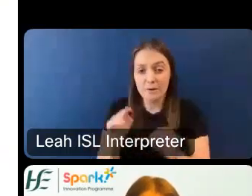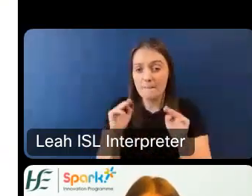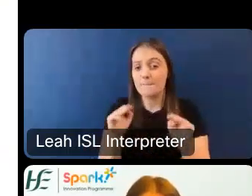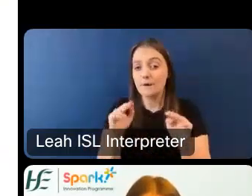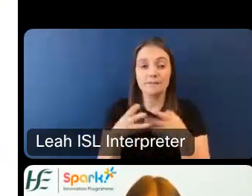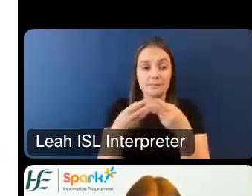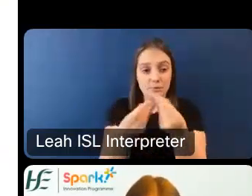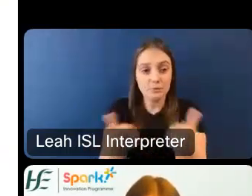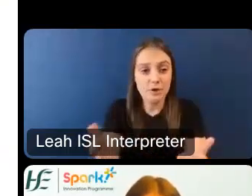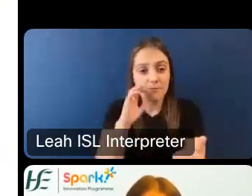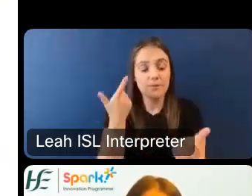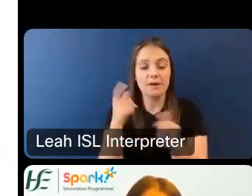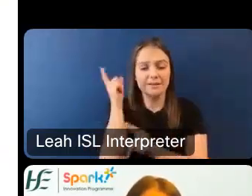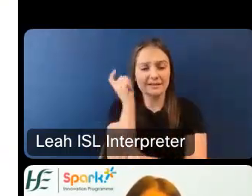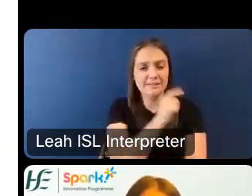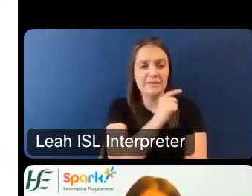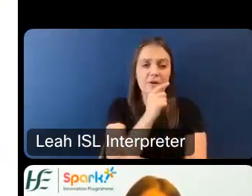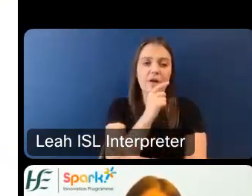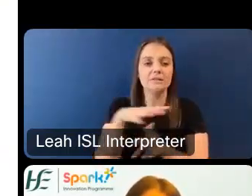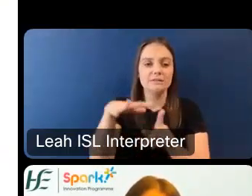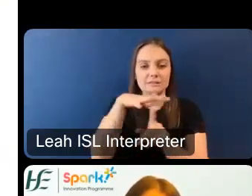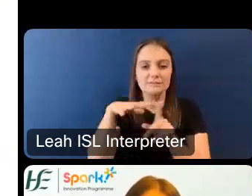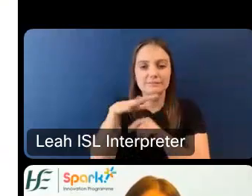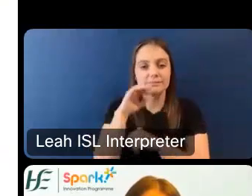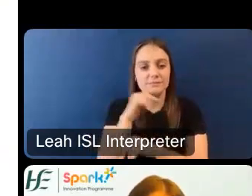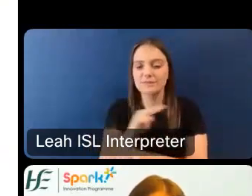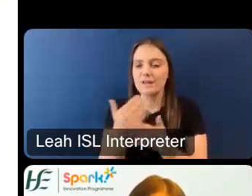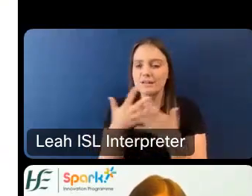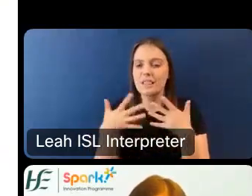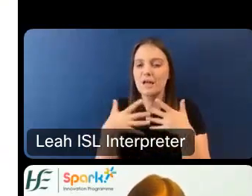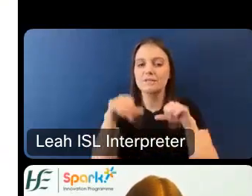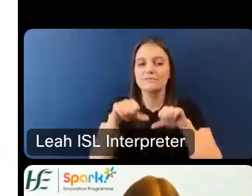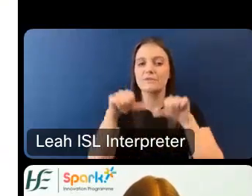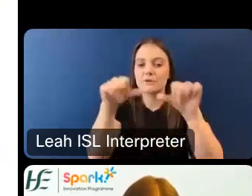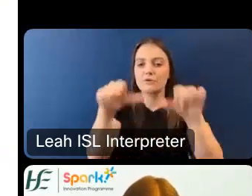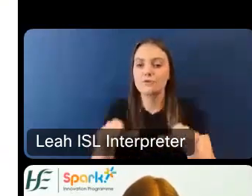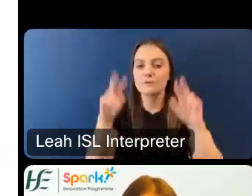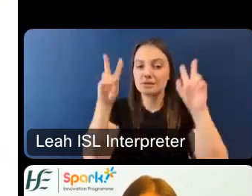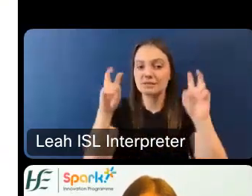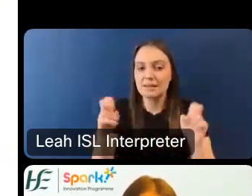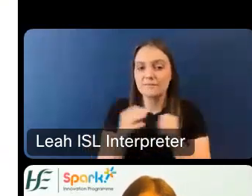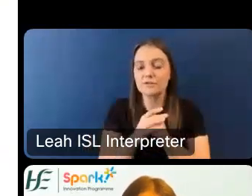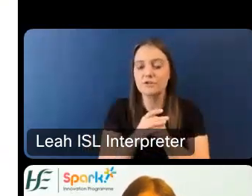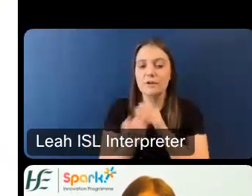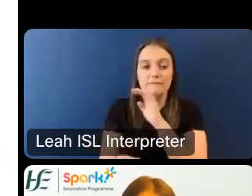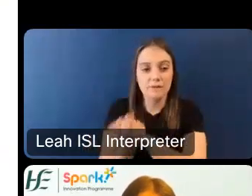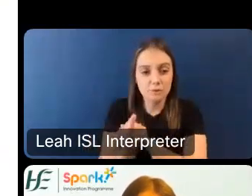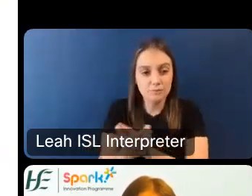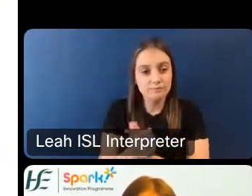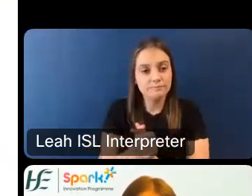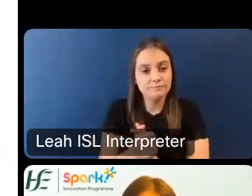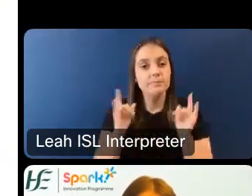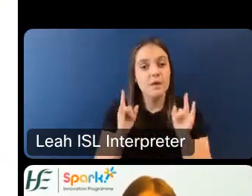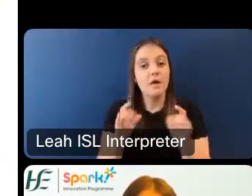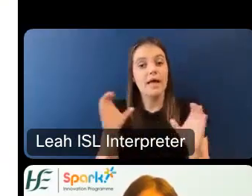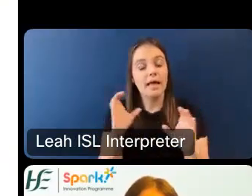and interconnected nature. A problem where there is little agreement on the definition of the issue, which I think that healthcare people are